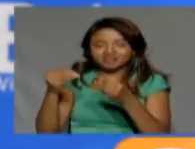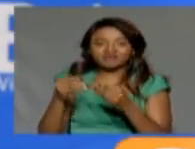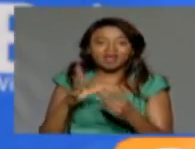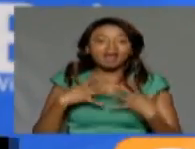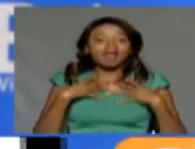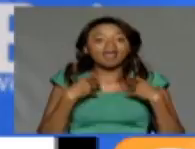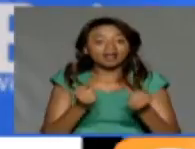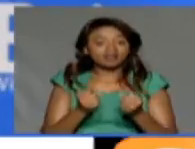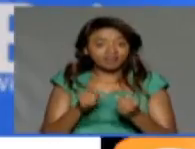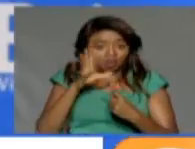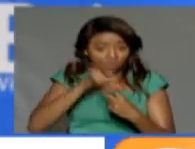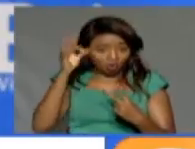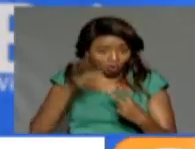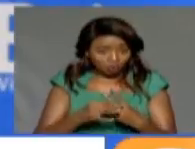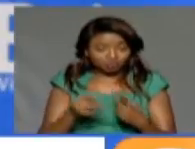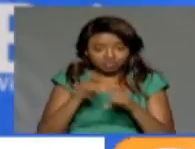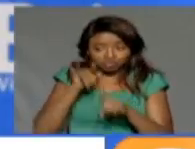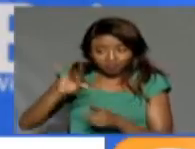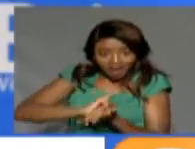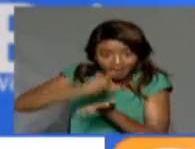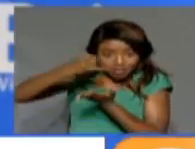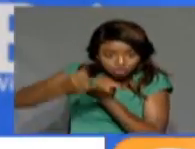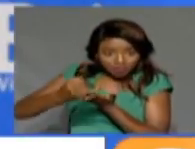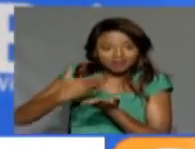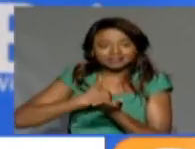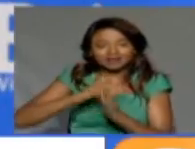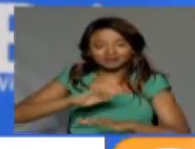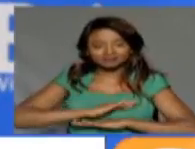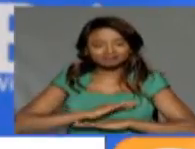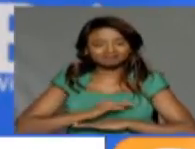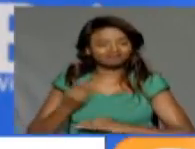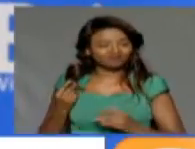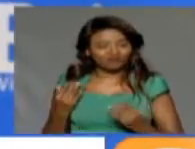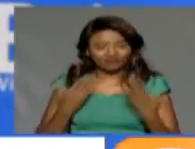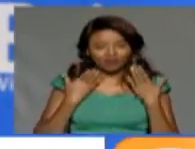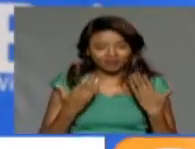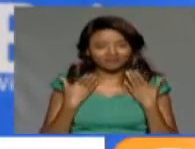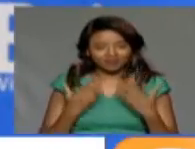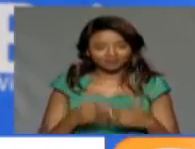and ensuring that they're covered for their whole lives.